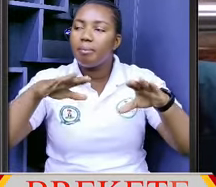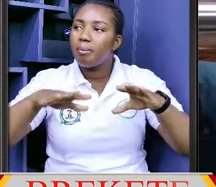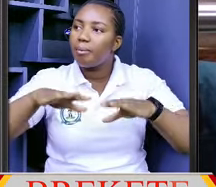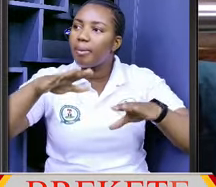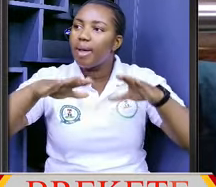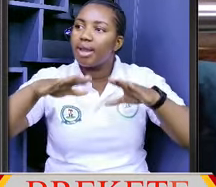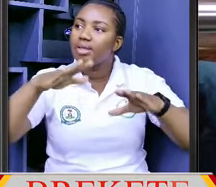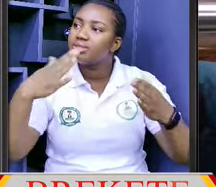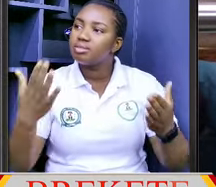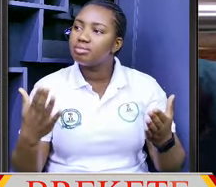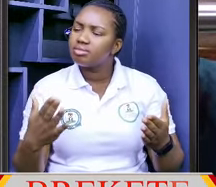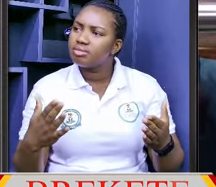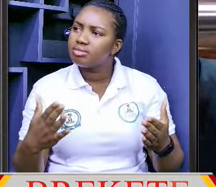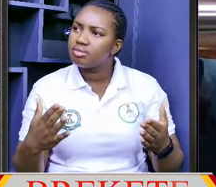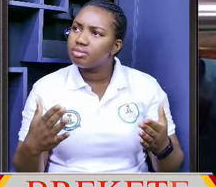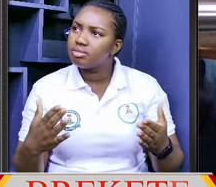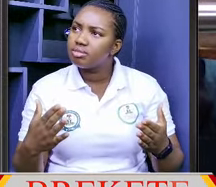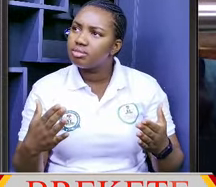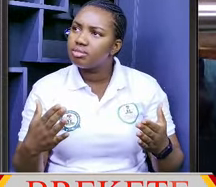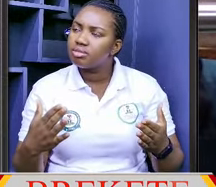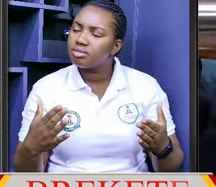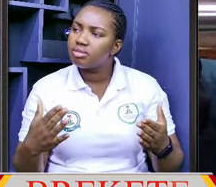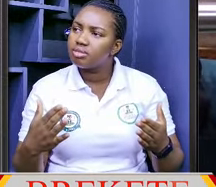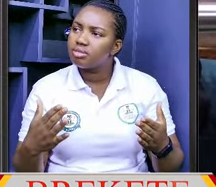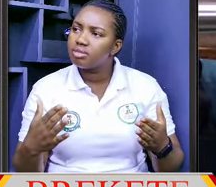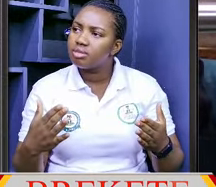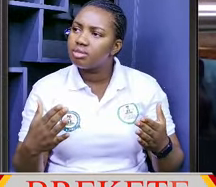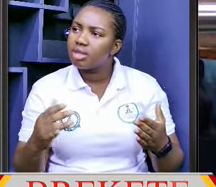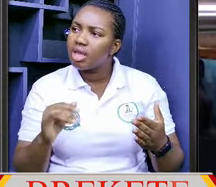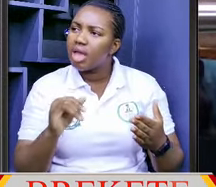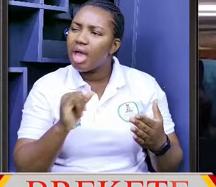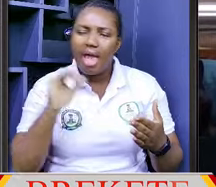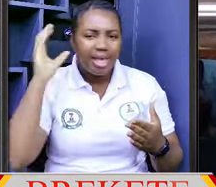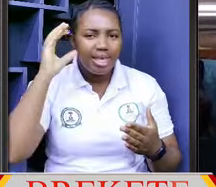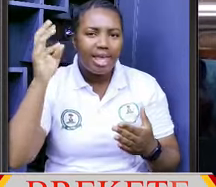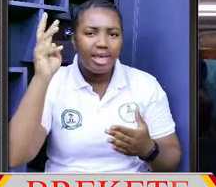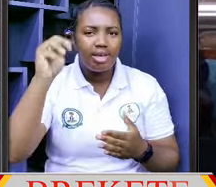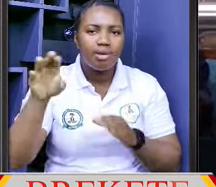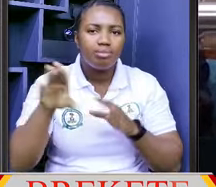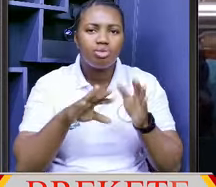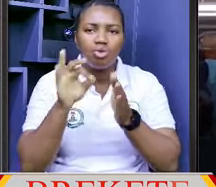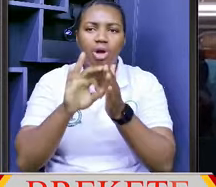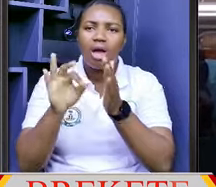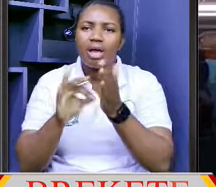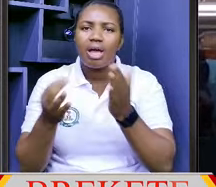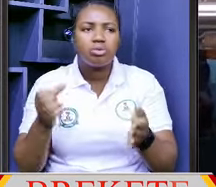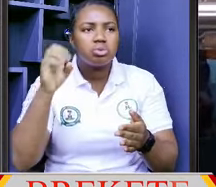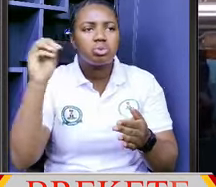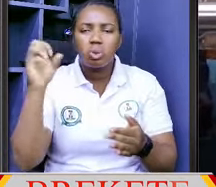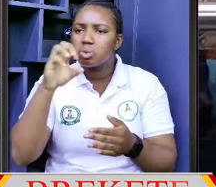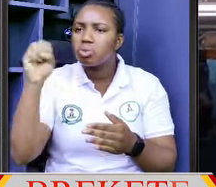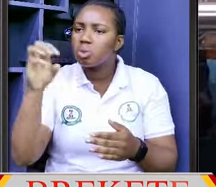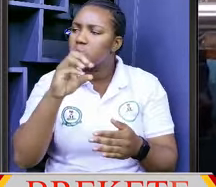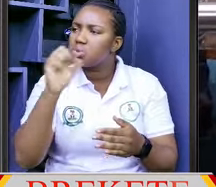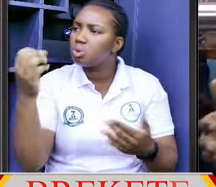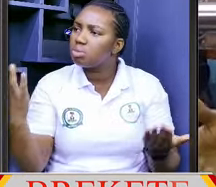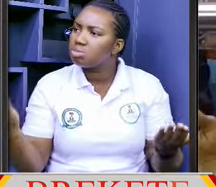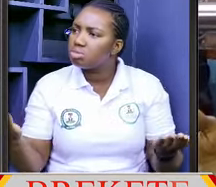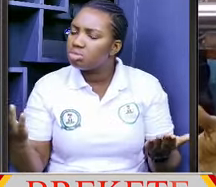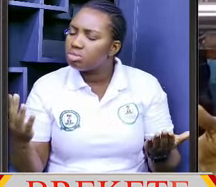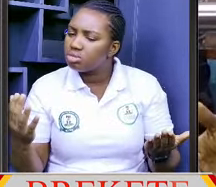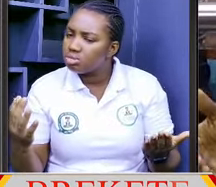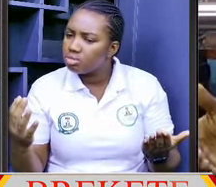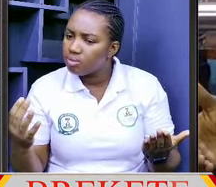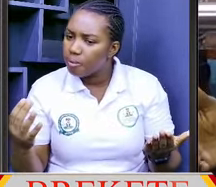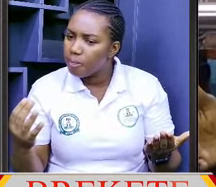for... I just they hear them. They do account. Say now, so remain. They could come out 200,000, go